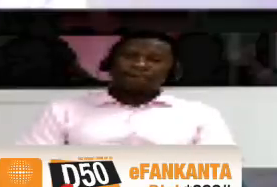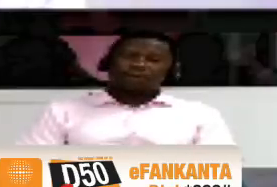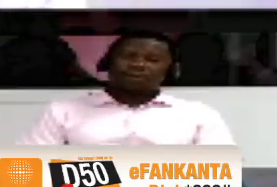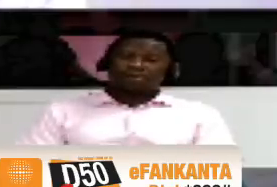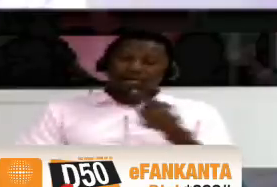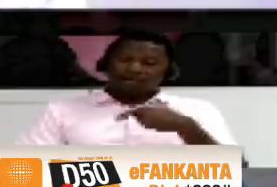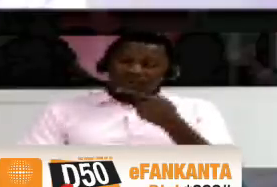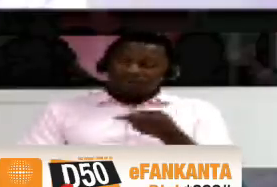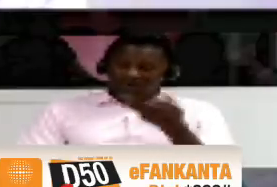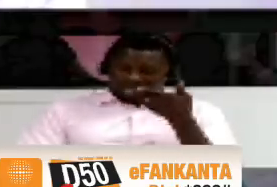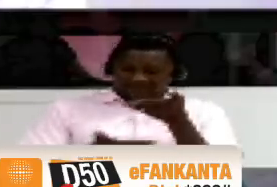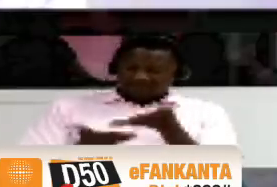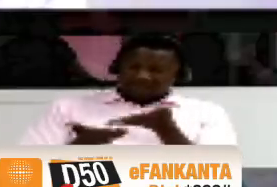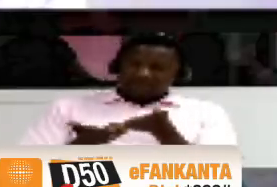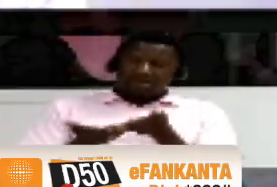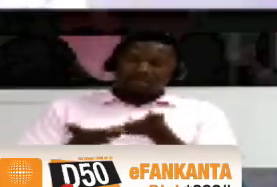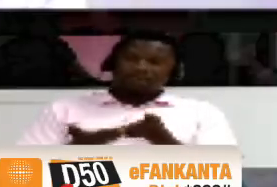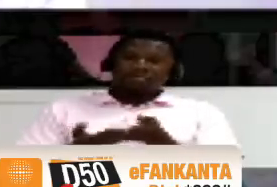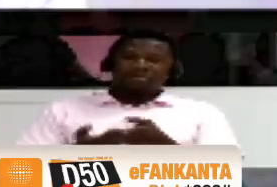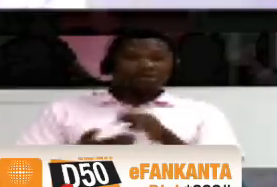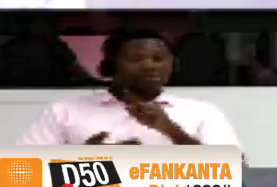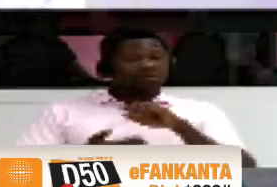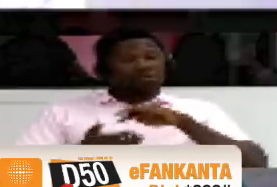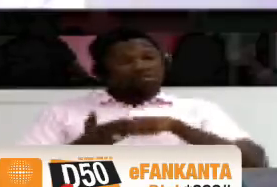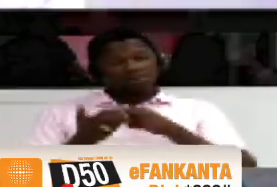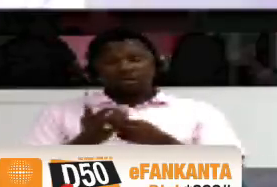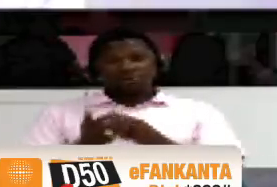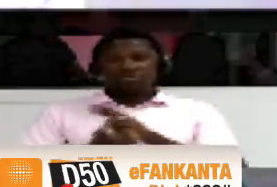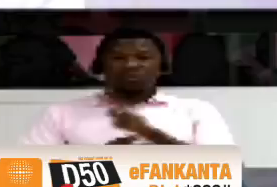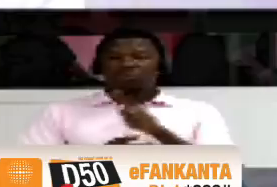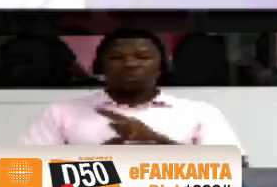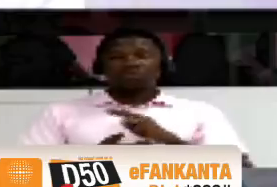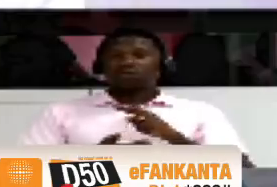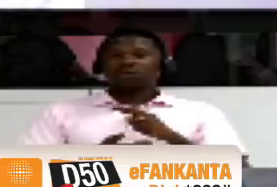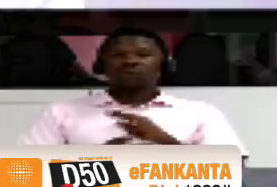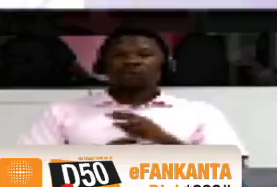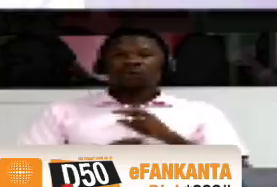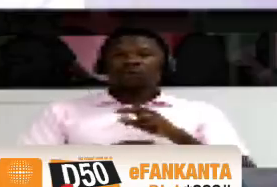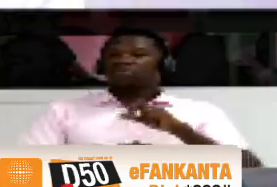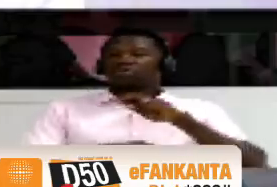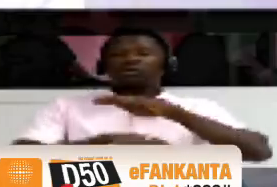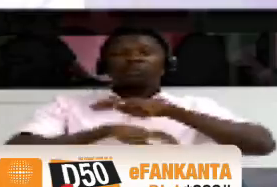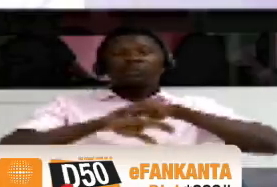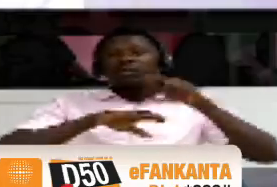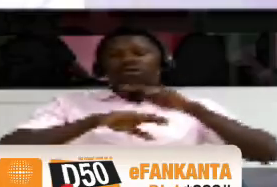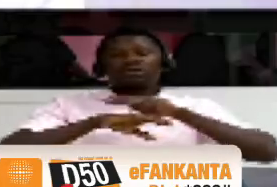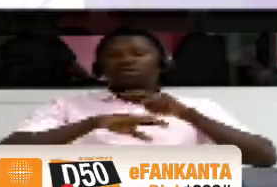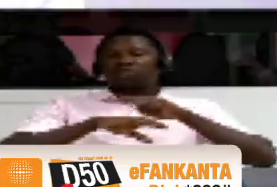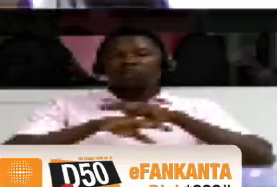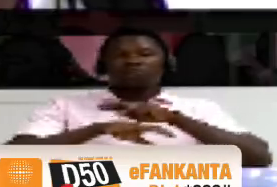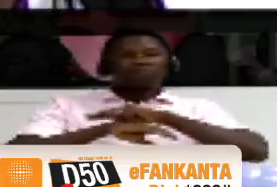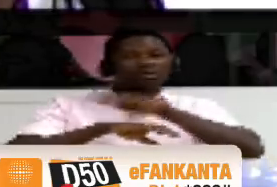From this, it means not a natural cause.